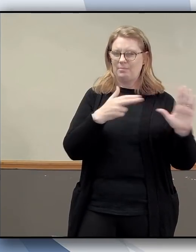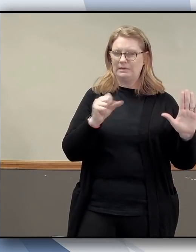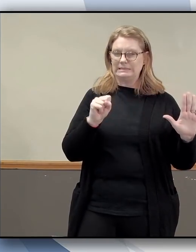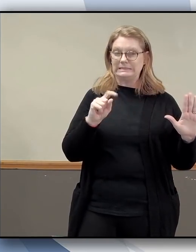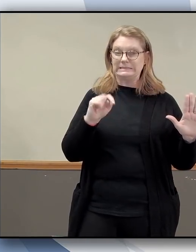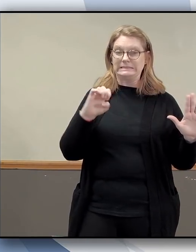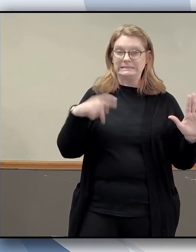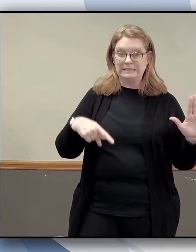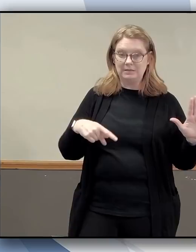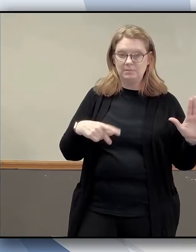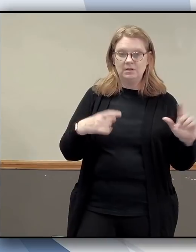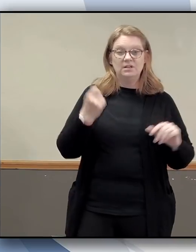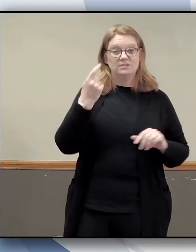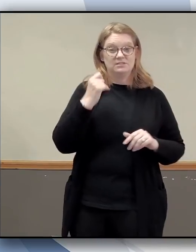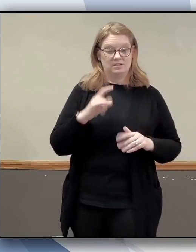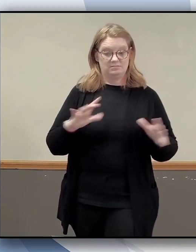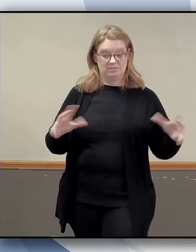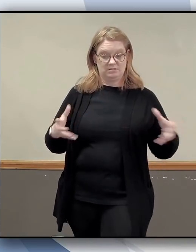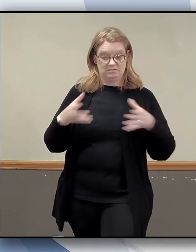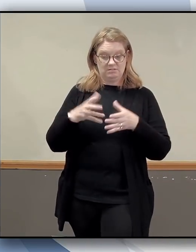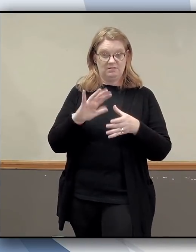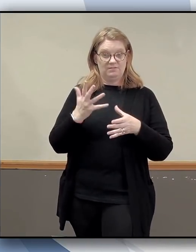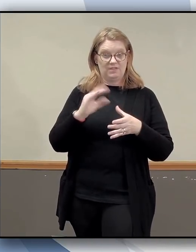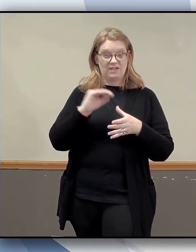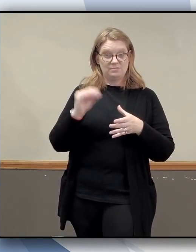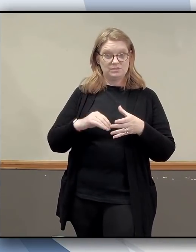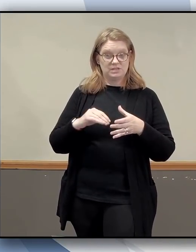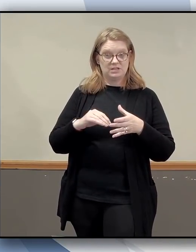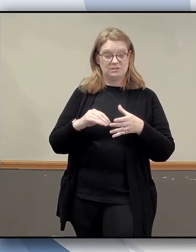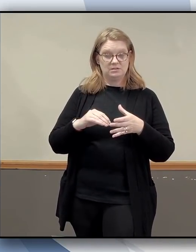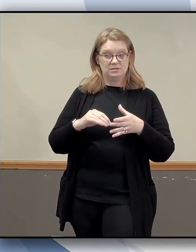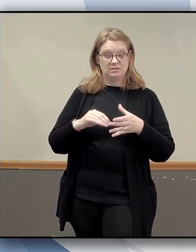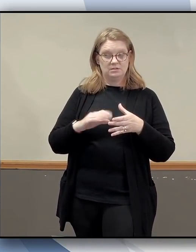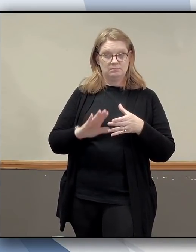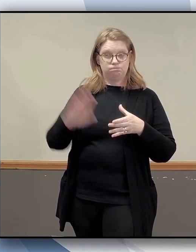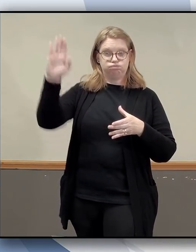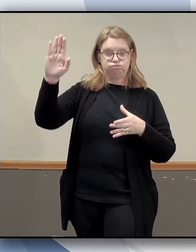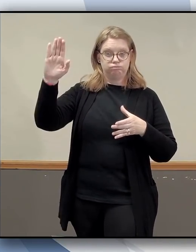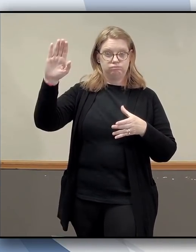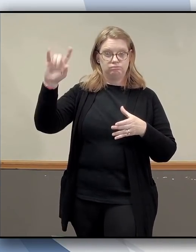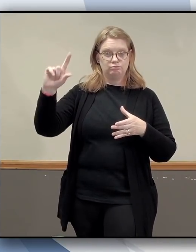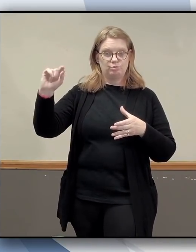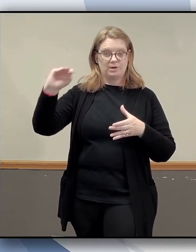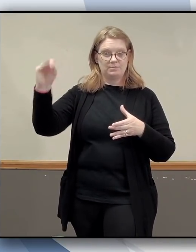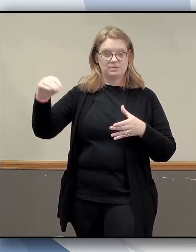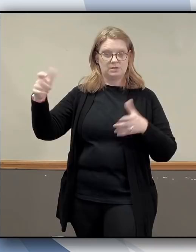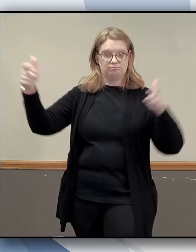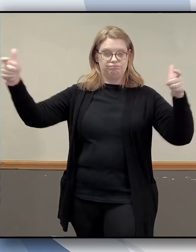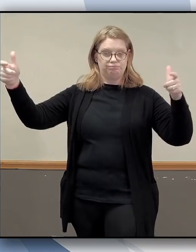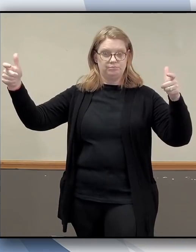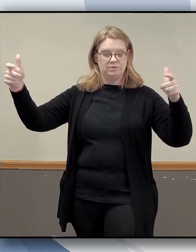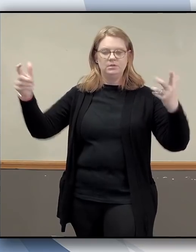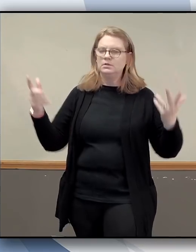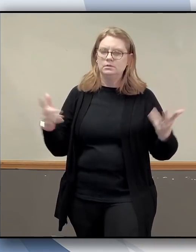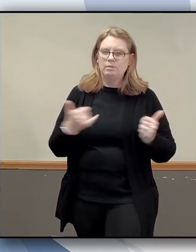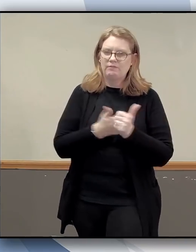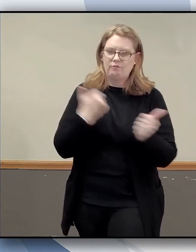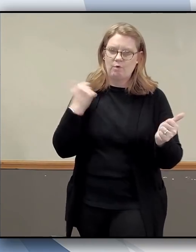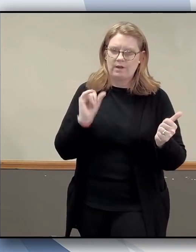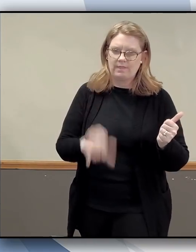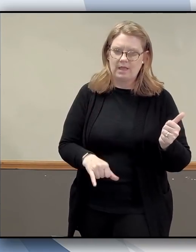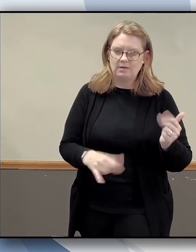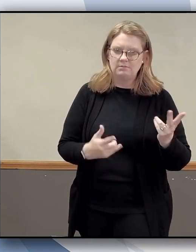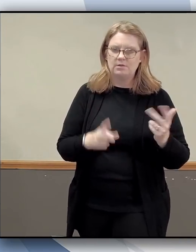some states have gone from 5% to 20% in a very quick time. That is steep. We've managed to avoid that here in North Dakota. We want to make